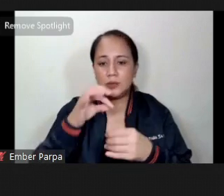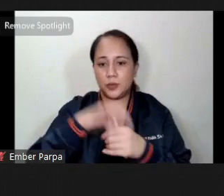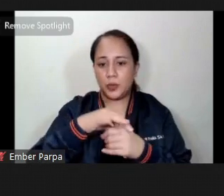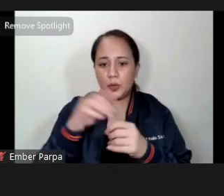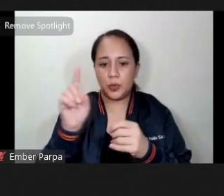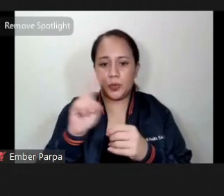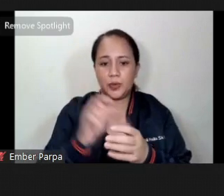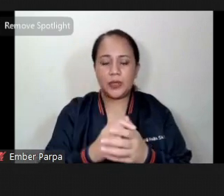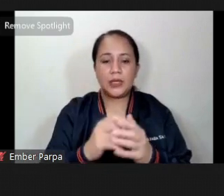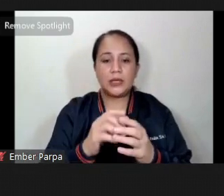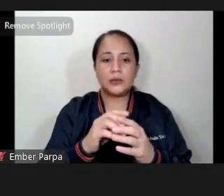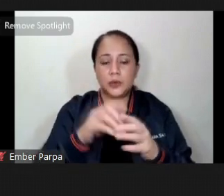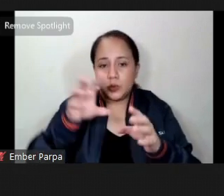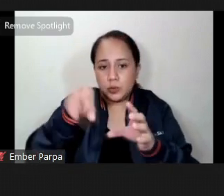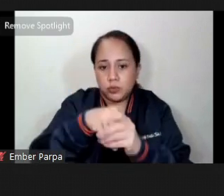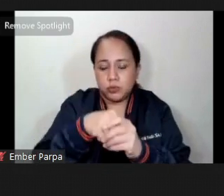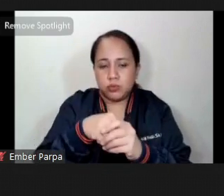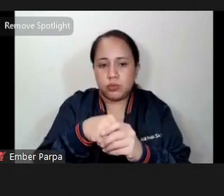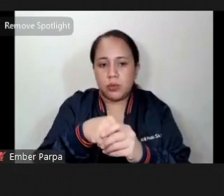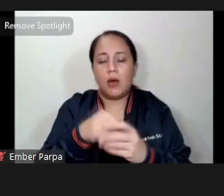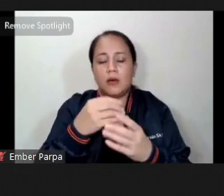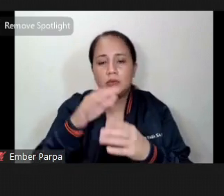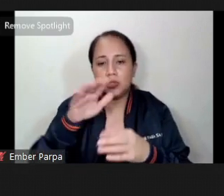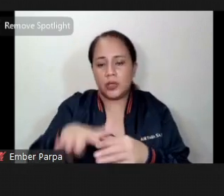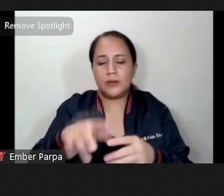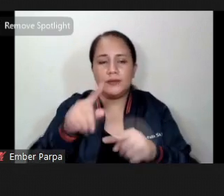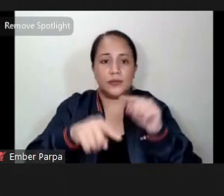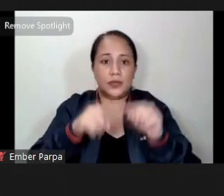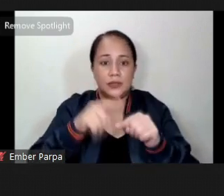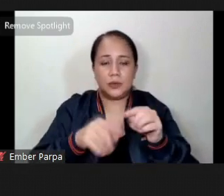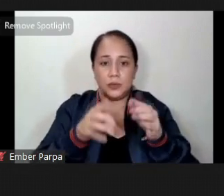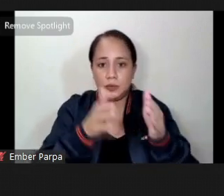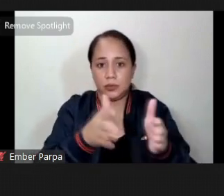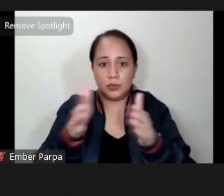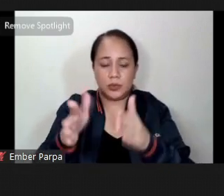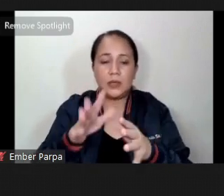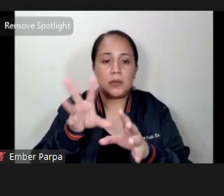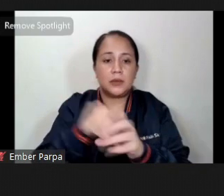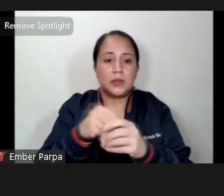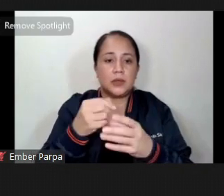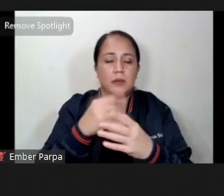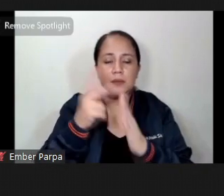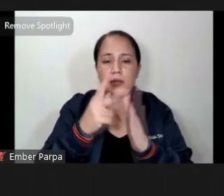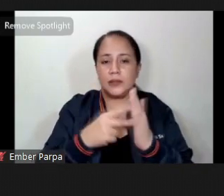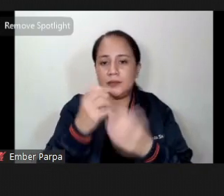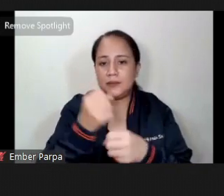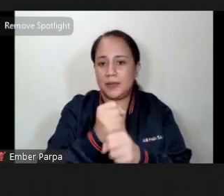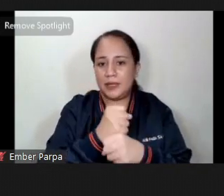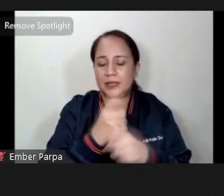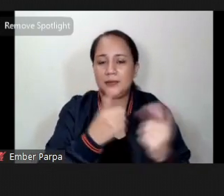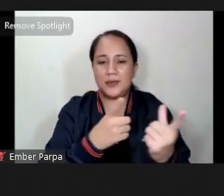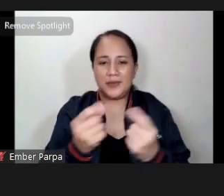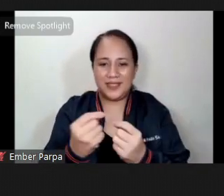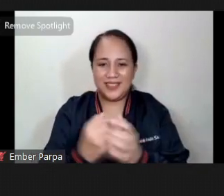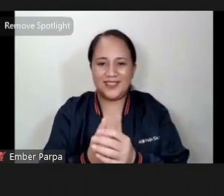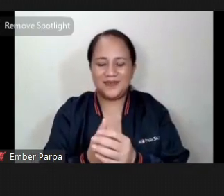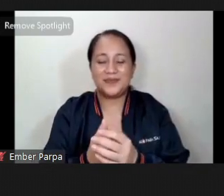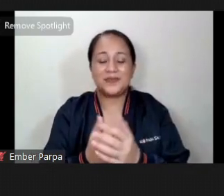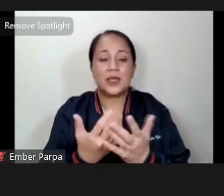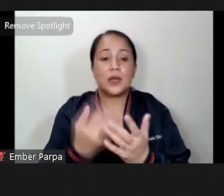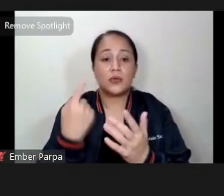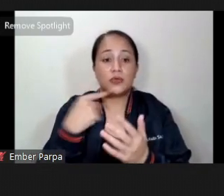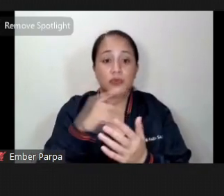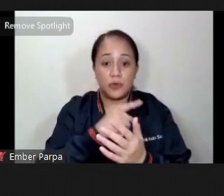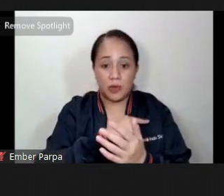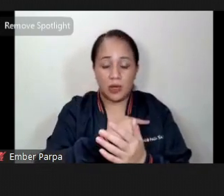is the institutionalization of child-friendly mechanisms and participation in policy making and implementation. Para naman